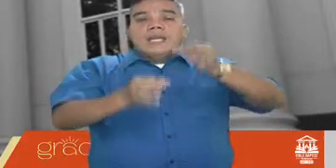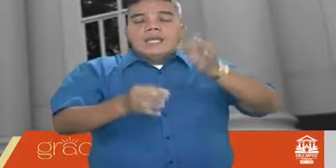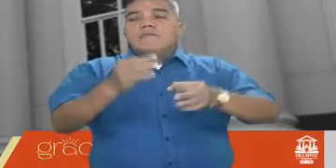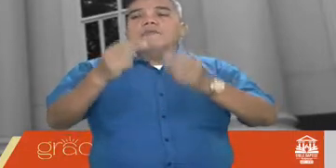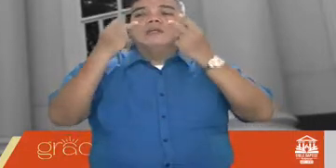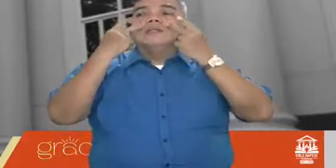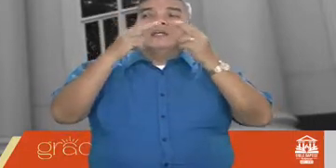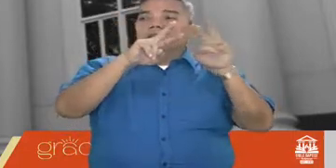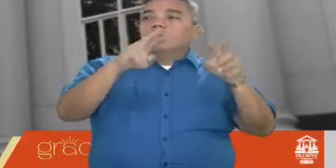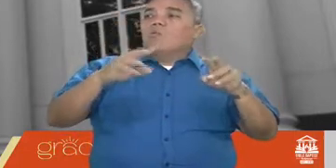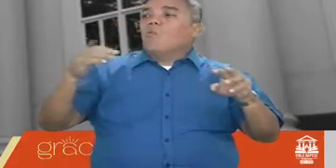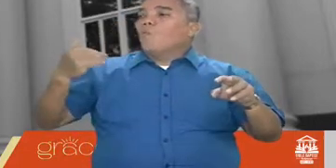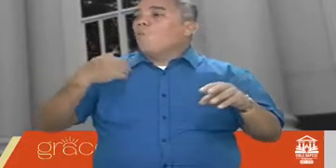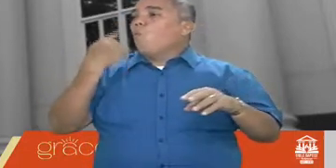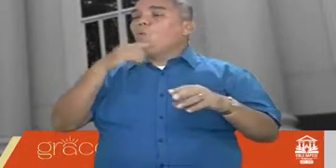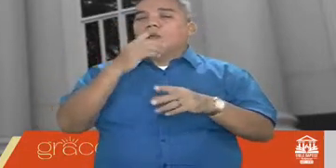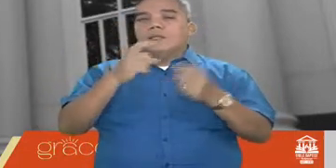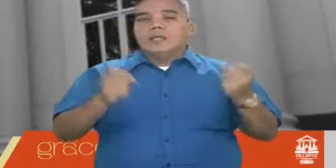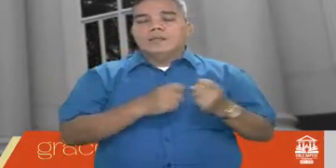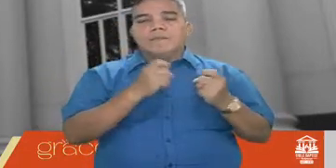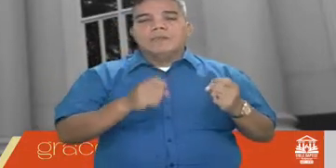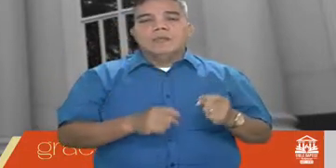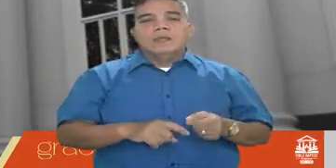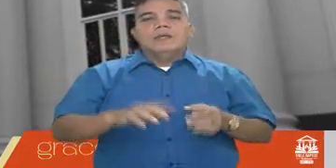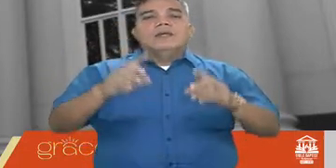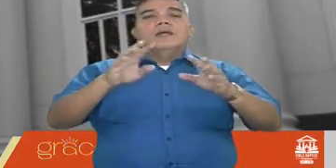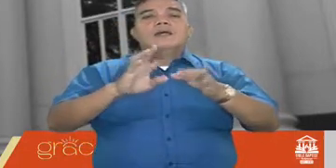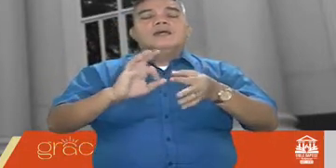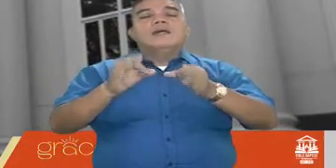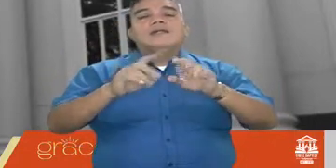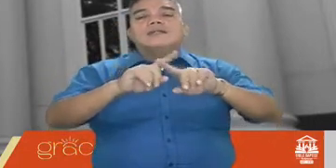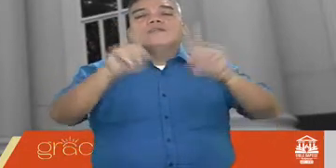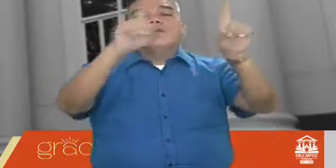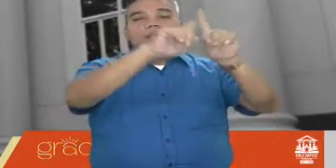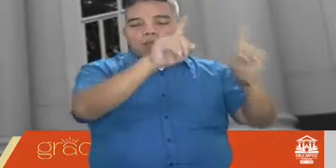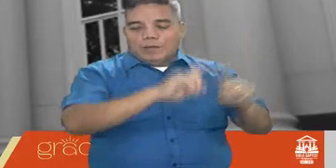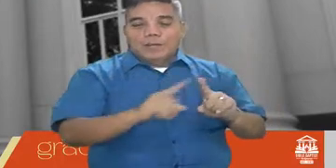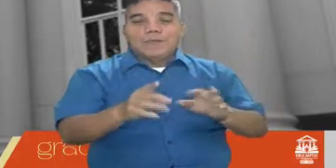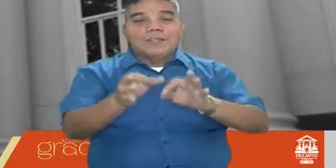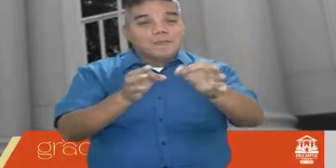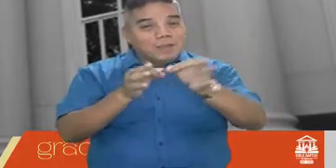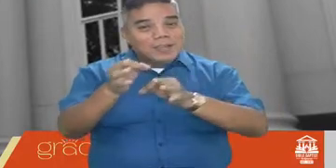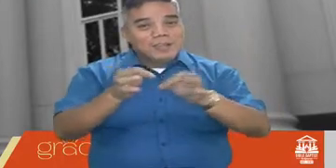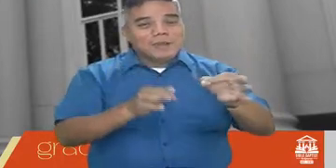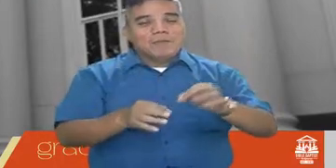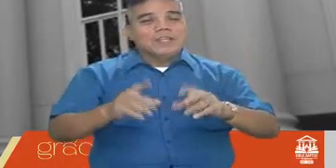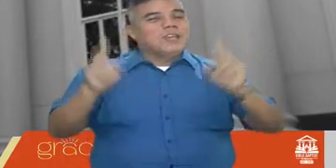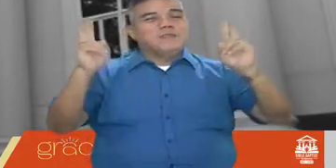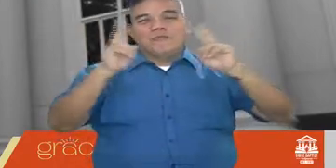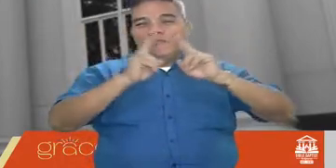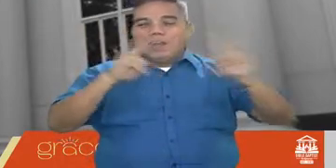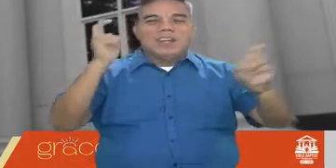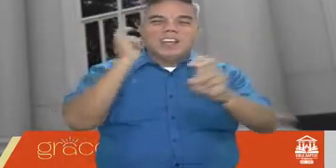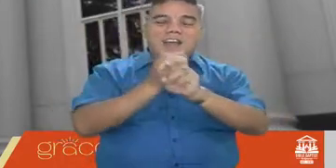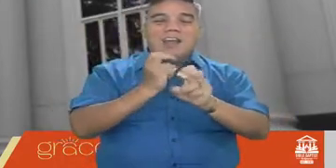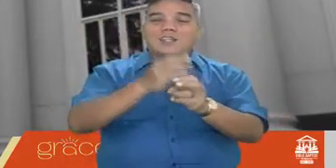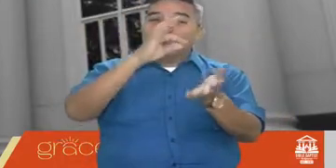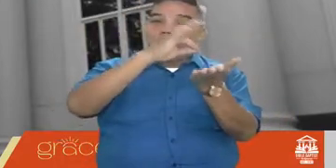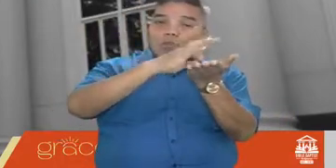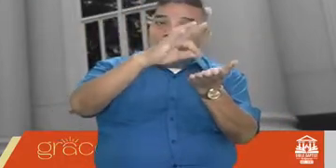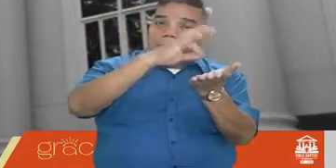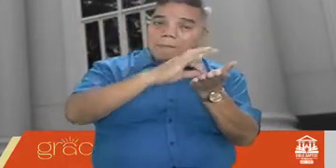og tanawon og kinsay nakasala, lain-lain tag-interpretation sa panghitabo, lisod kayo